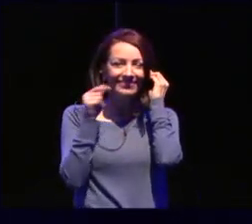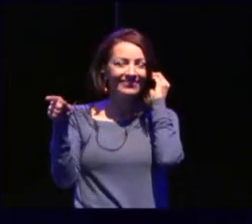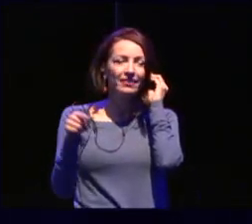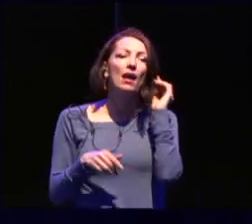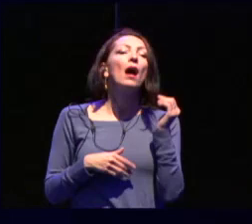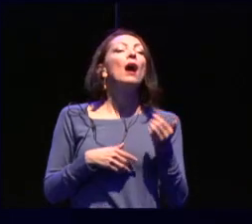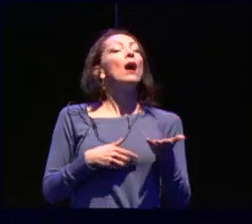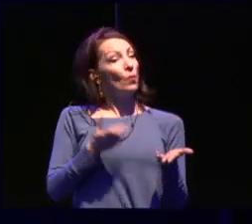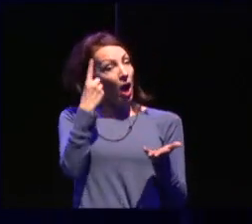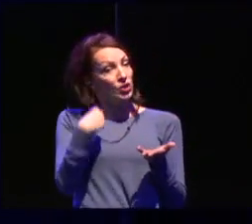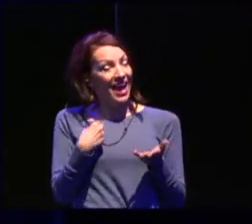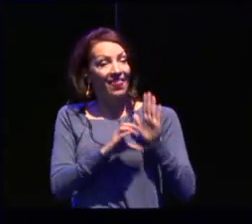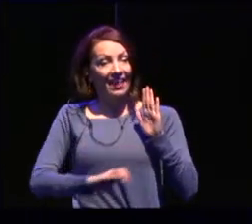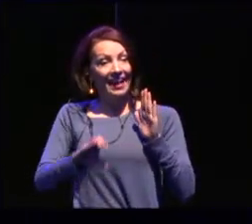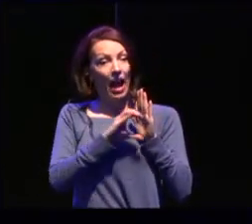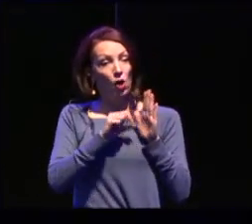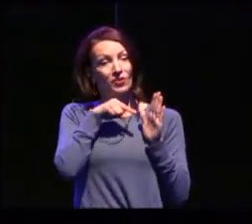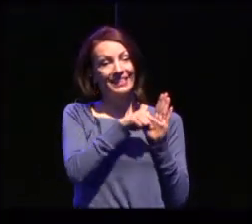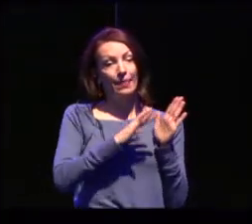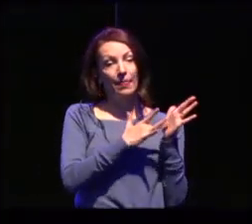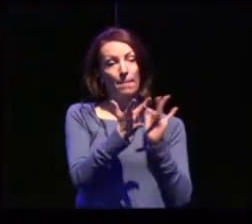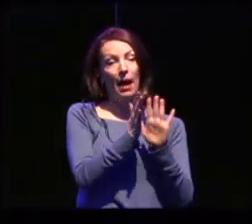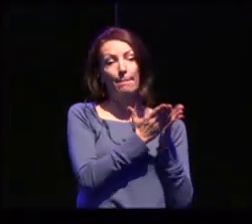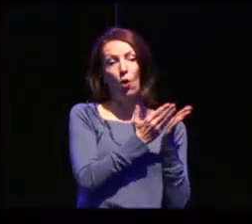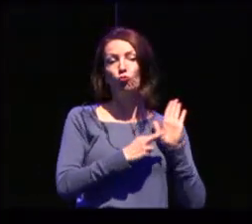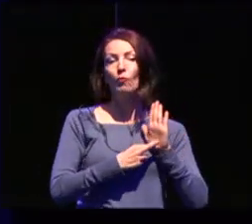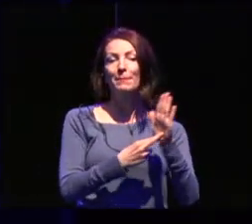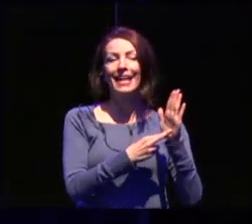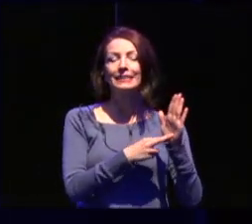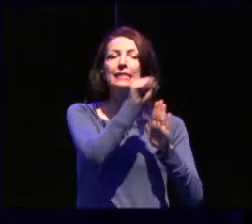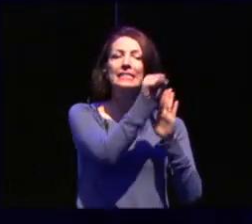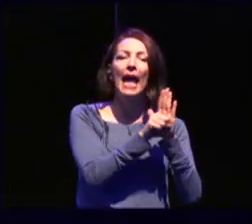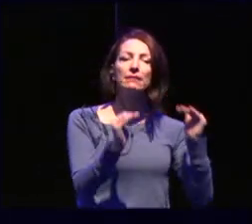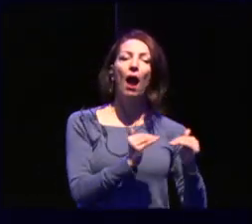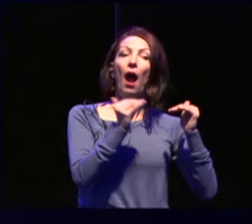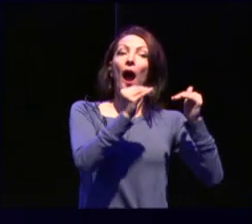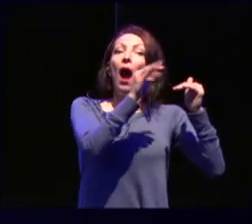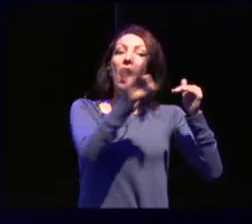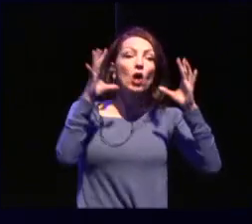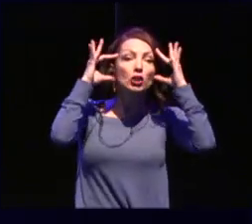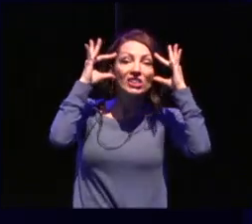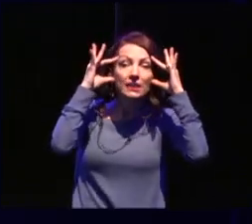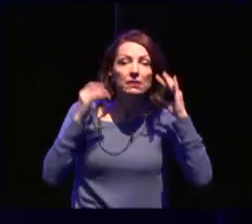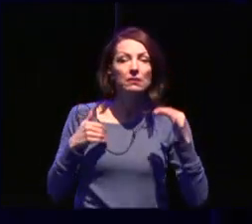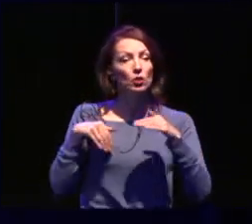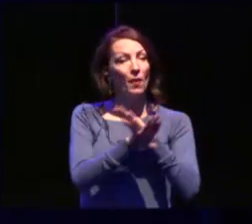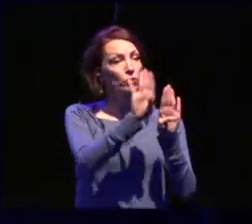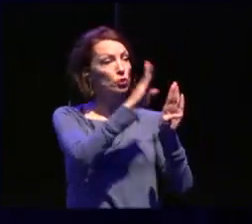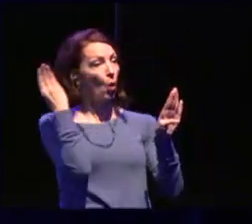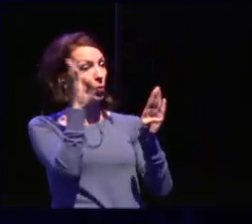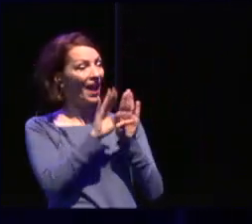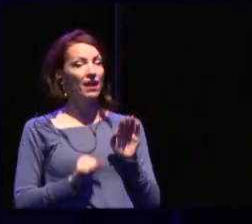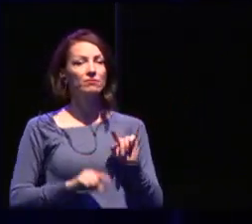metaphysically, we understand that the characters in the Bible represent states of consciousness. And that you go through a doorway through these